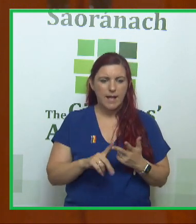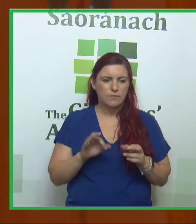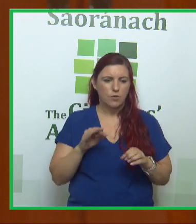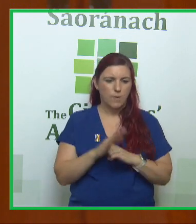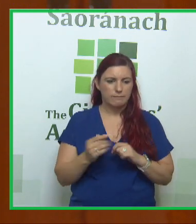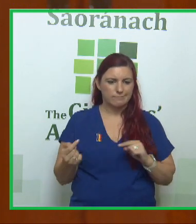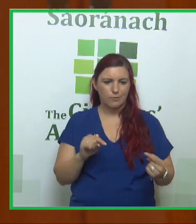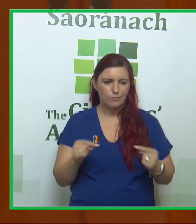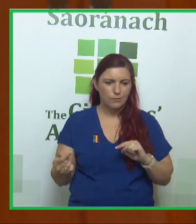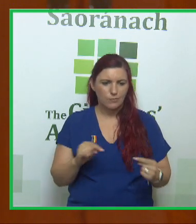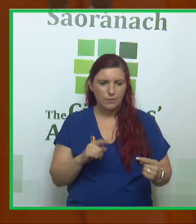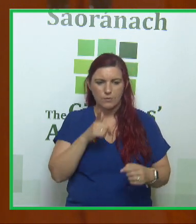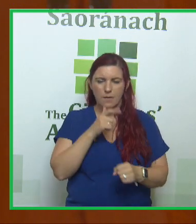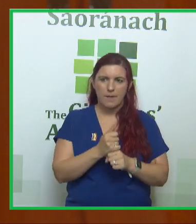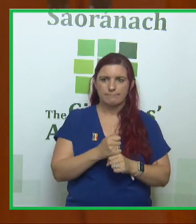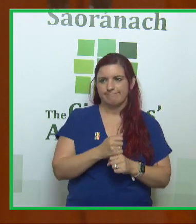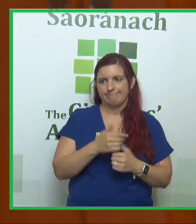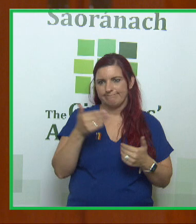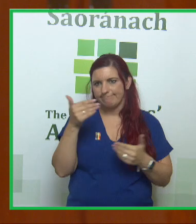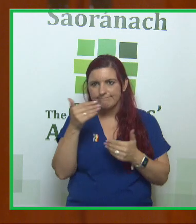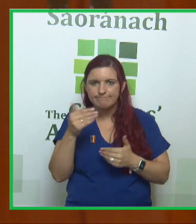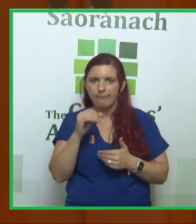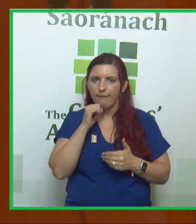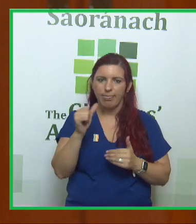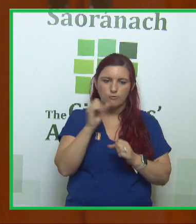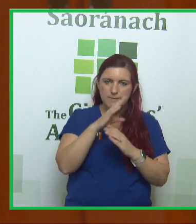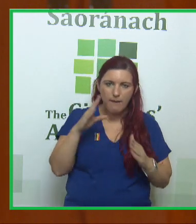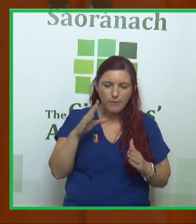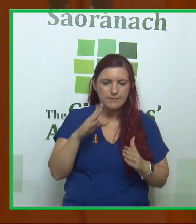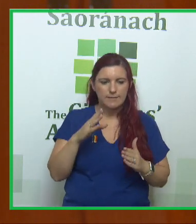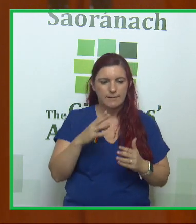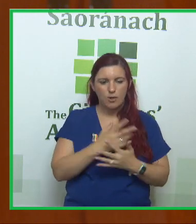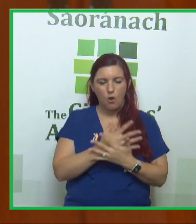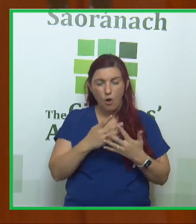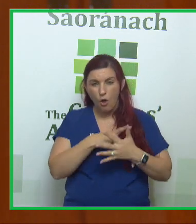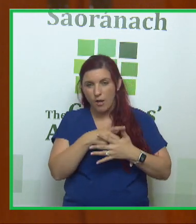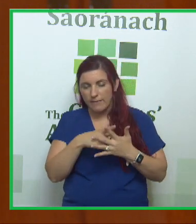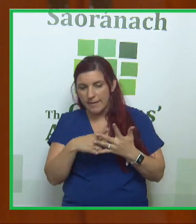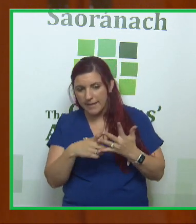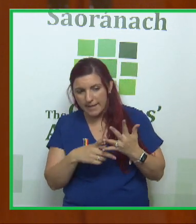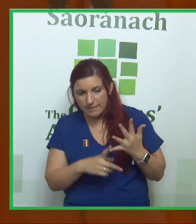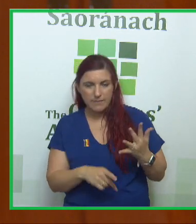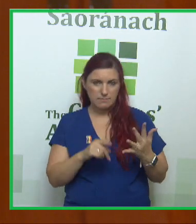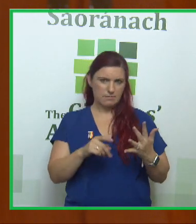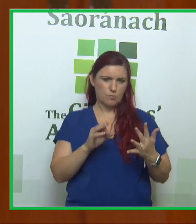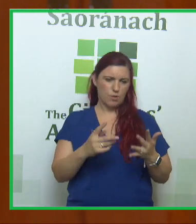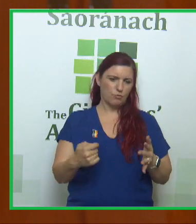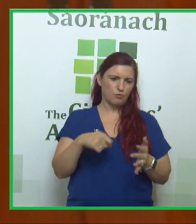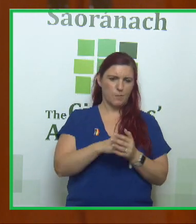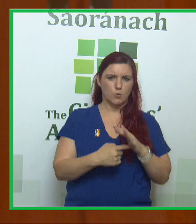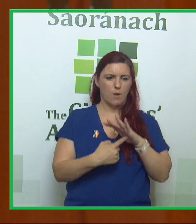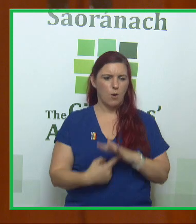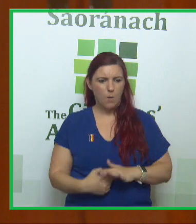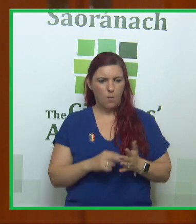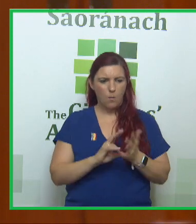controversies, even with lack of transparency in the likes of RTE. And all these kinds of things now that has obviously contributed to a low